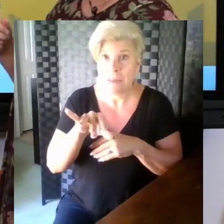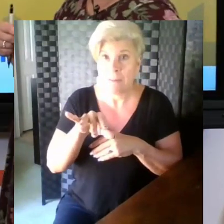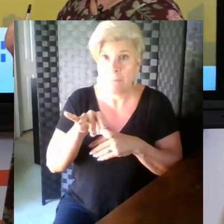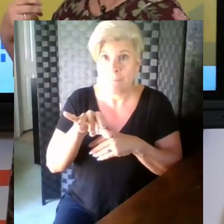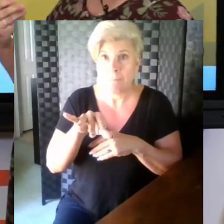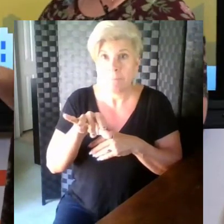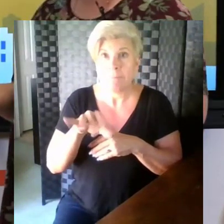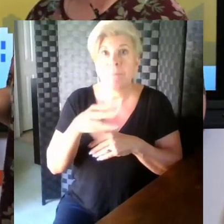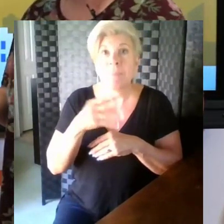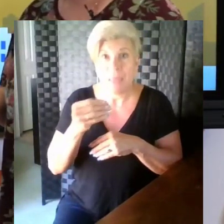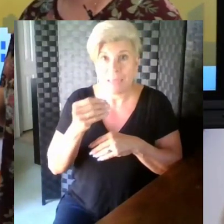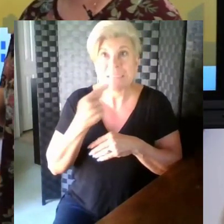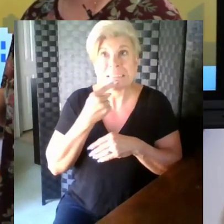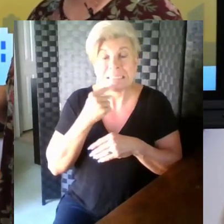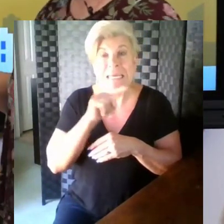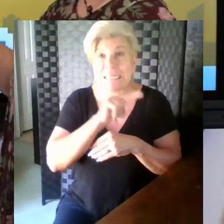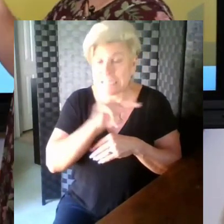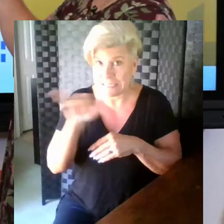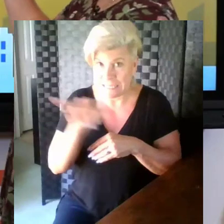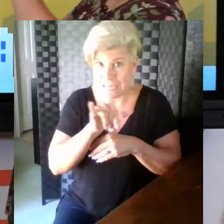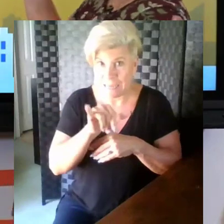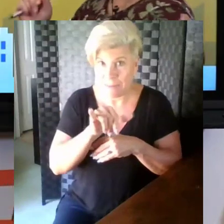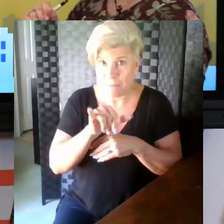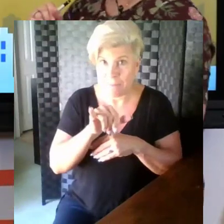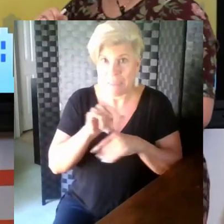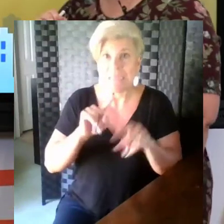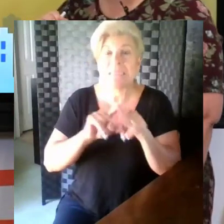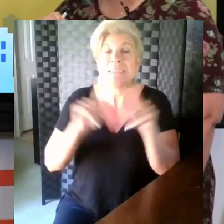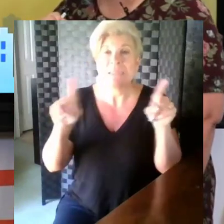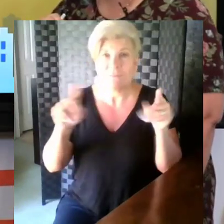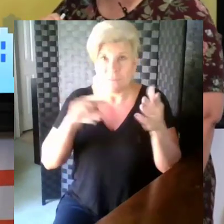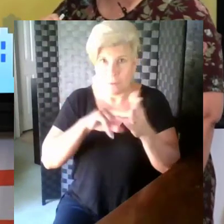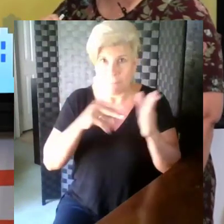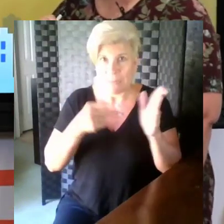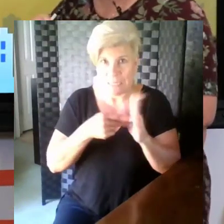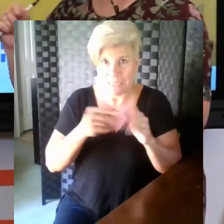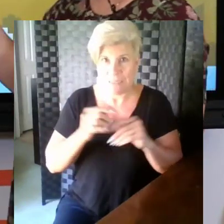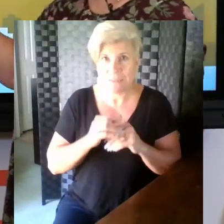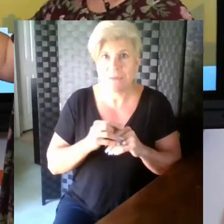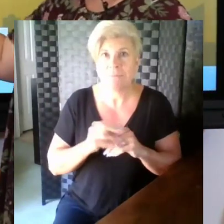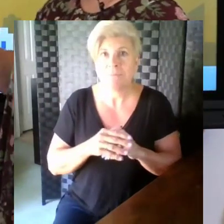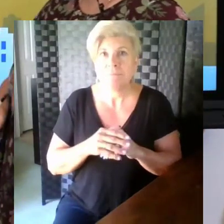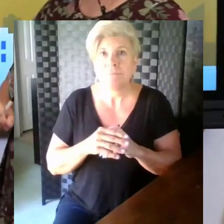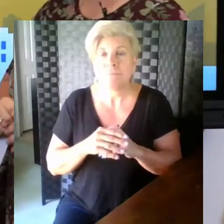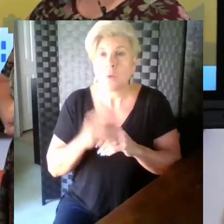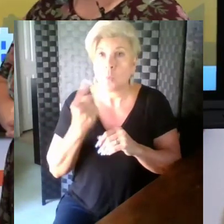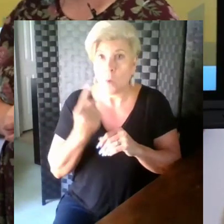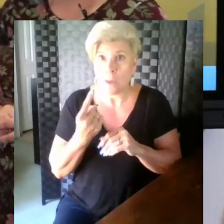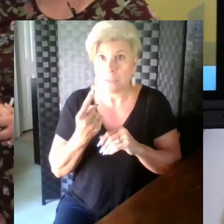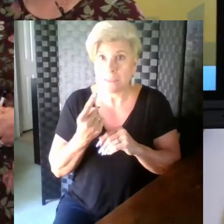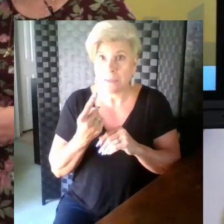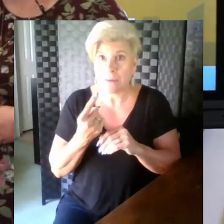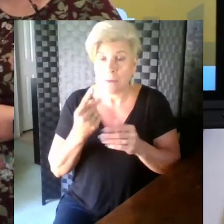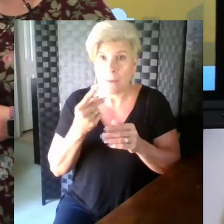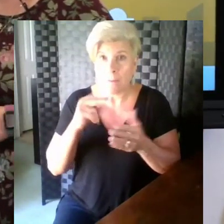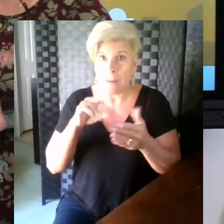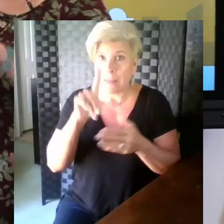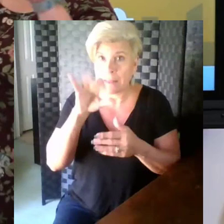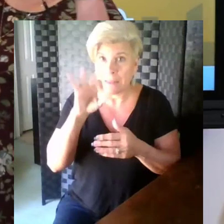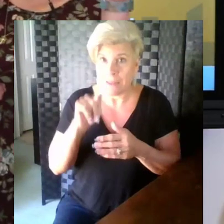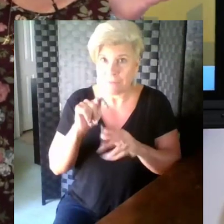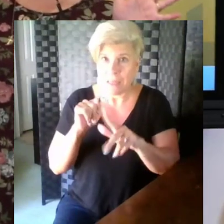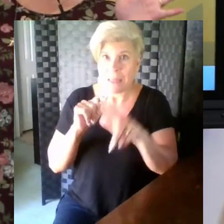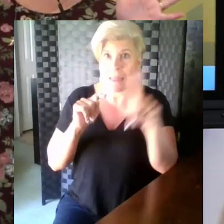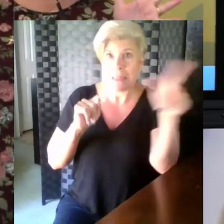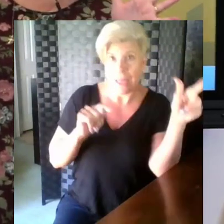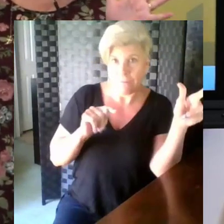same and they're pronounced the same, but they certainly have different meanings. One meaning of the word left is